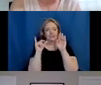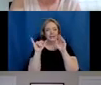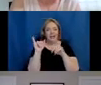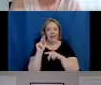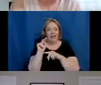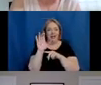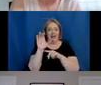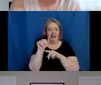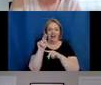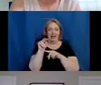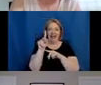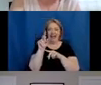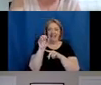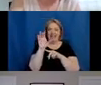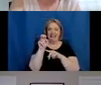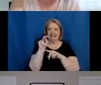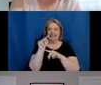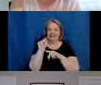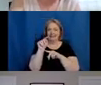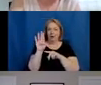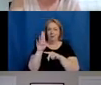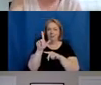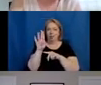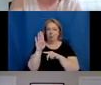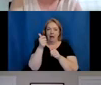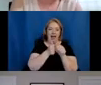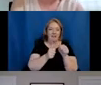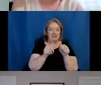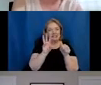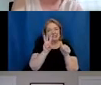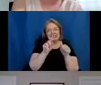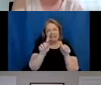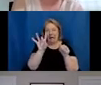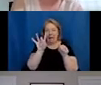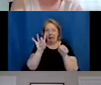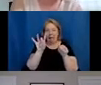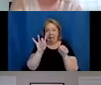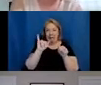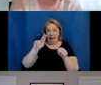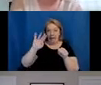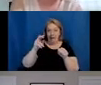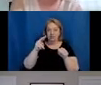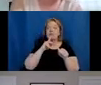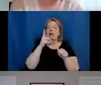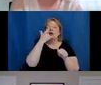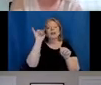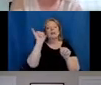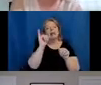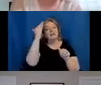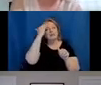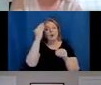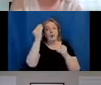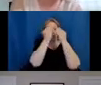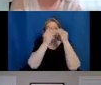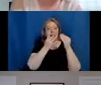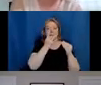bulb placed every, you know, 6 or 8 inches or so. So it's almost like makeup mirror lighting. And